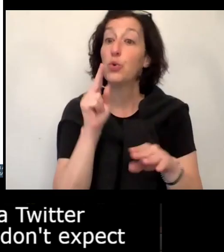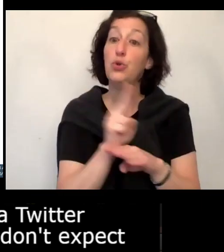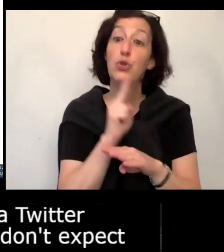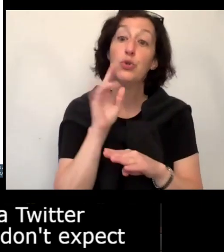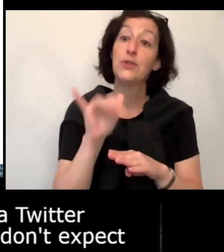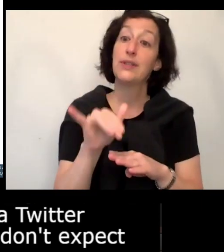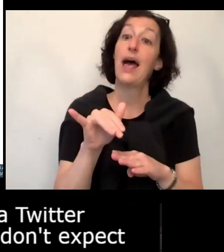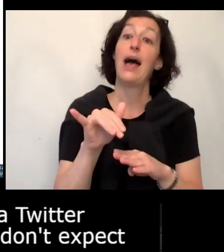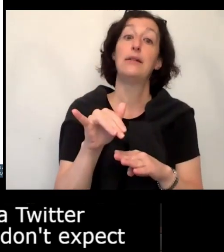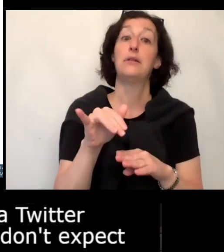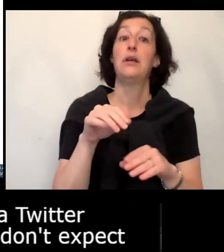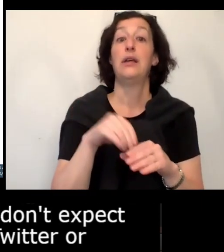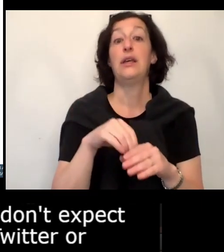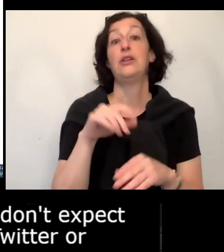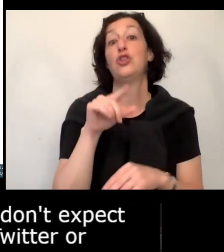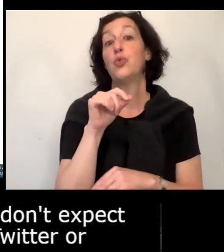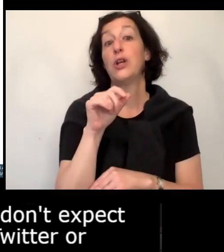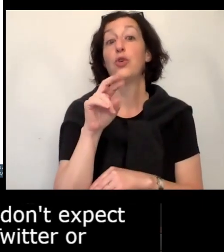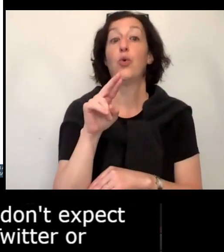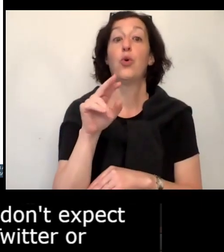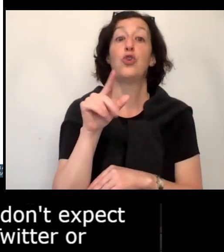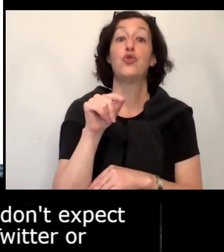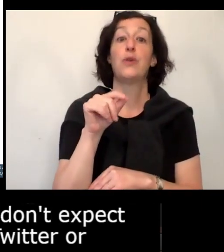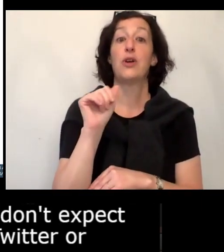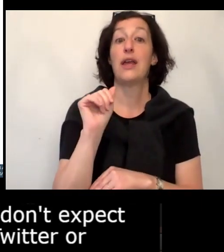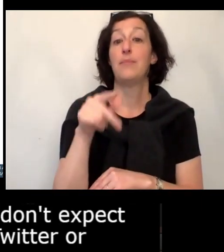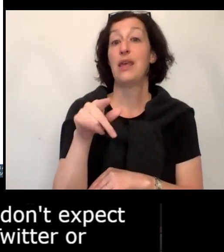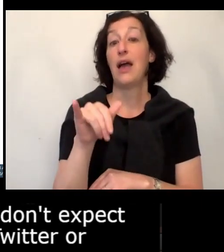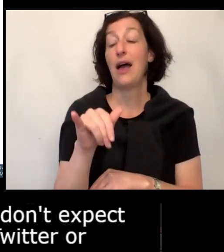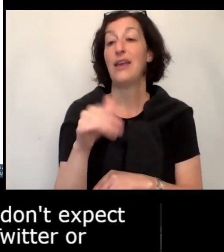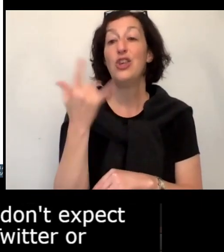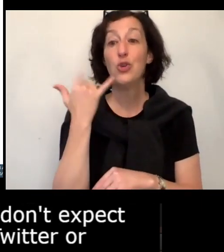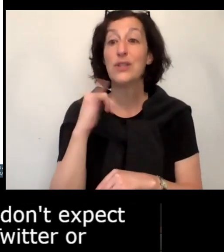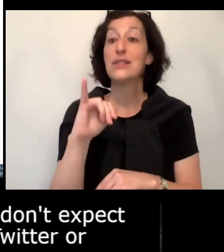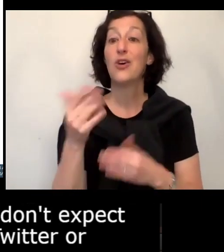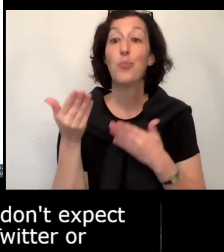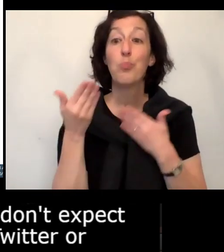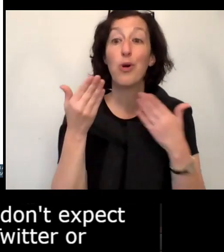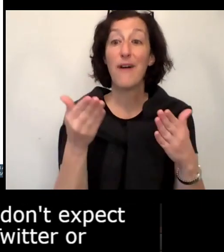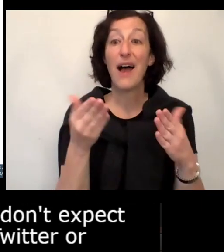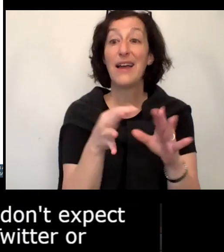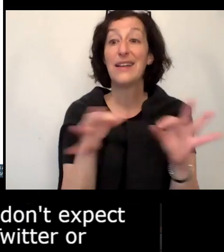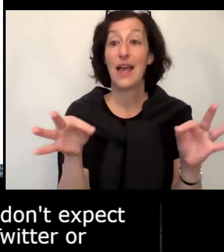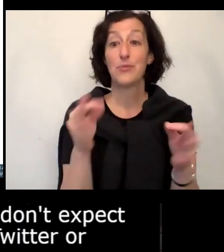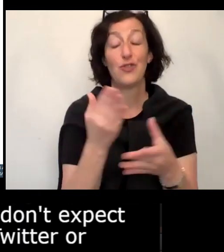Twitter API. You can still provide a captioning file